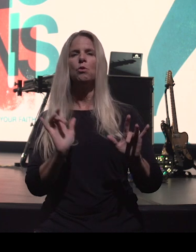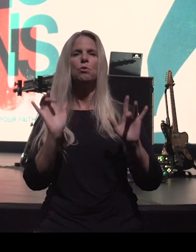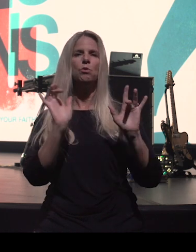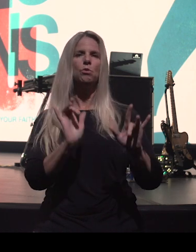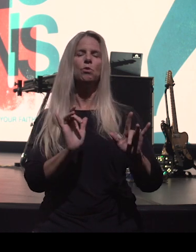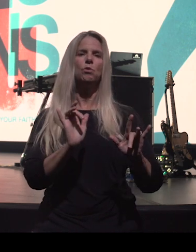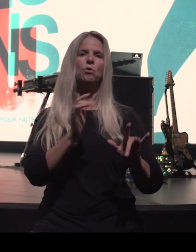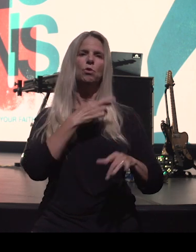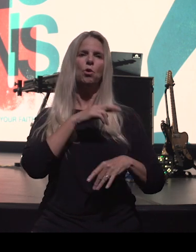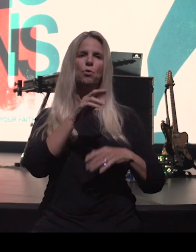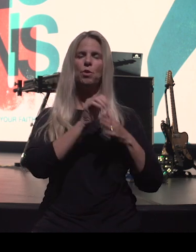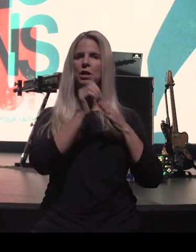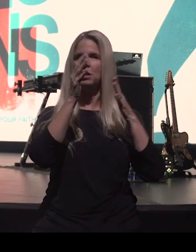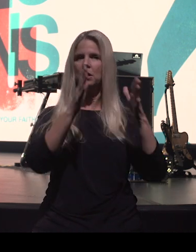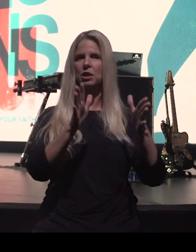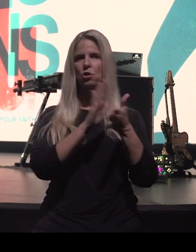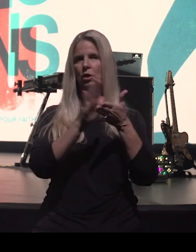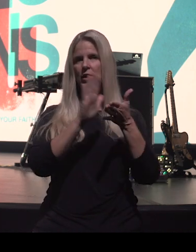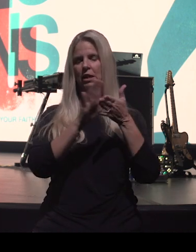the outside of the cup.